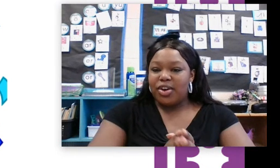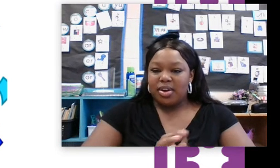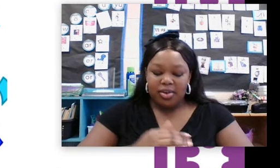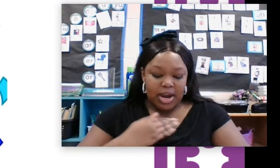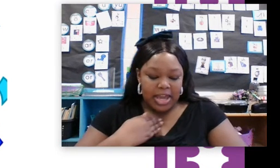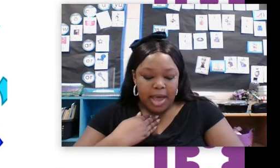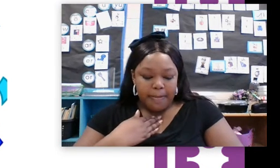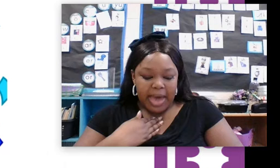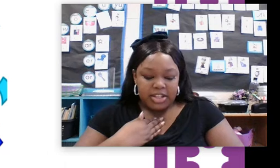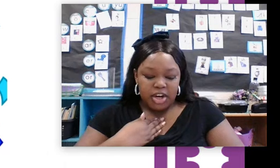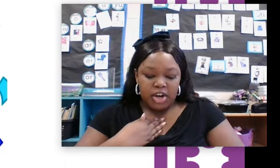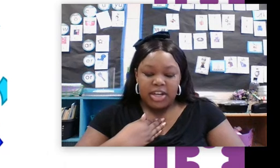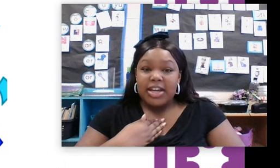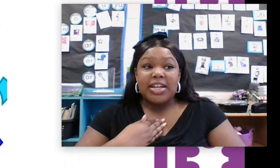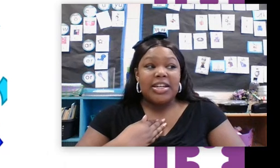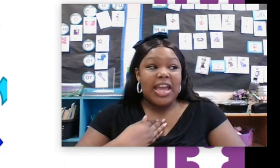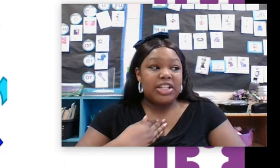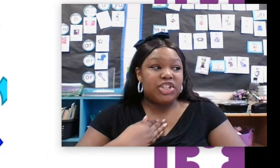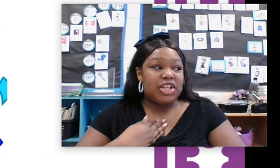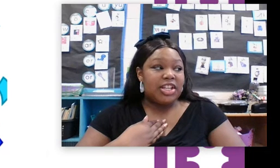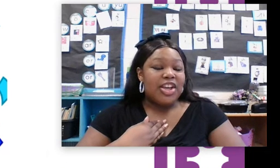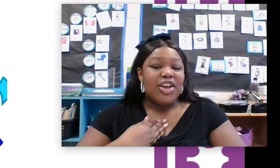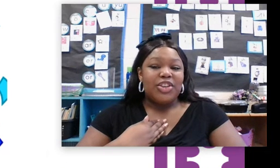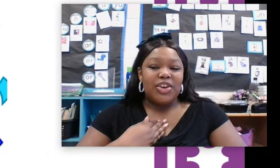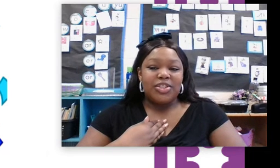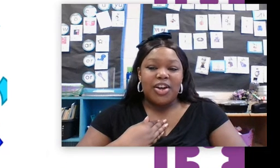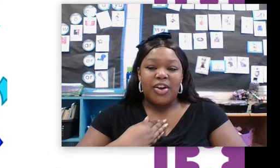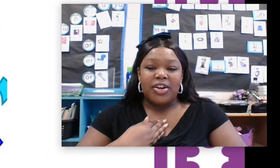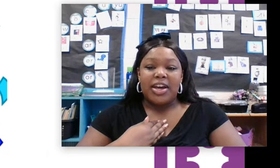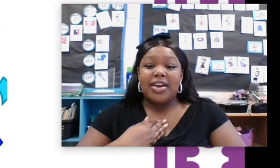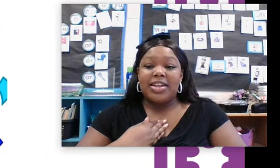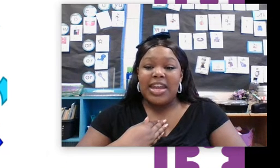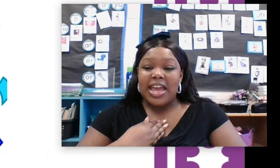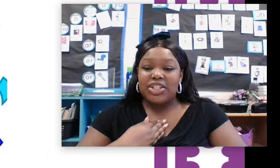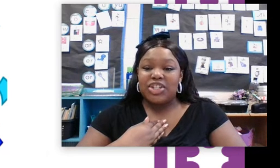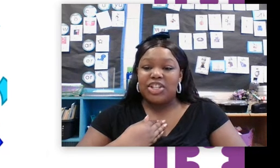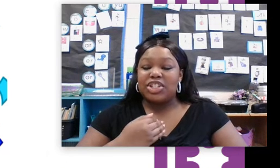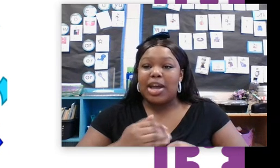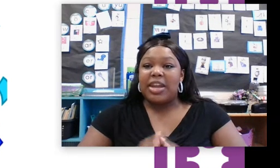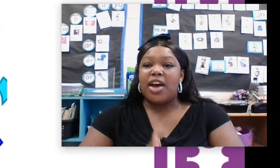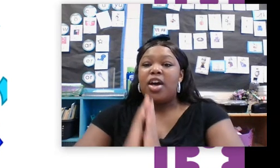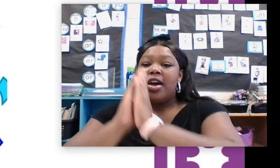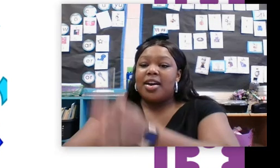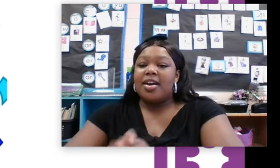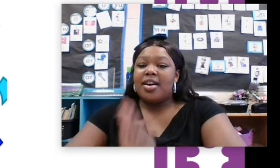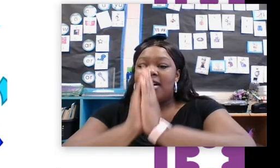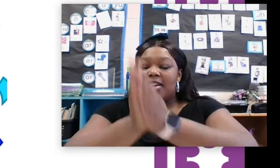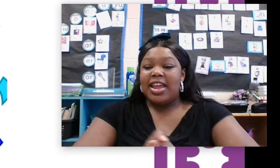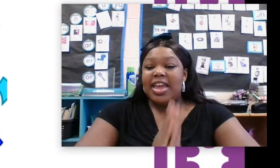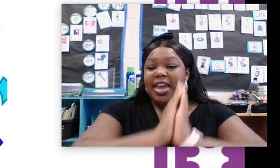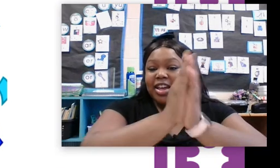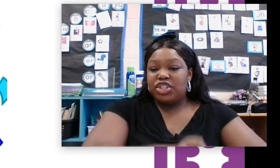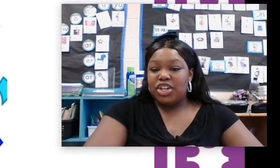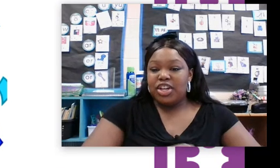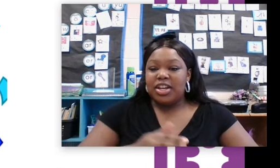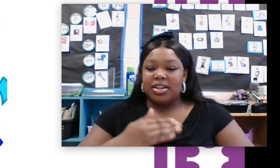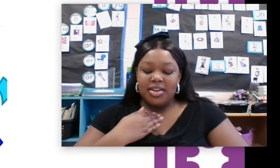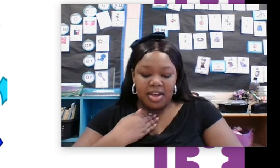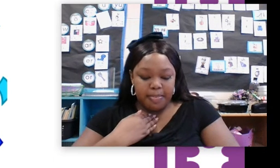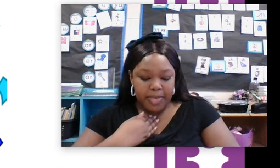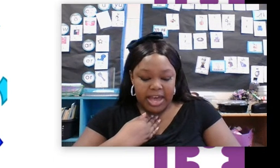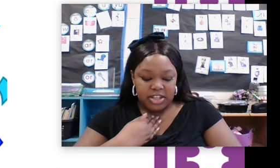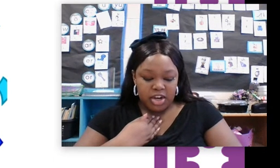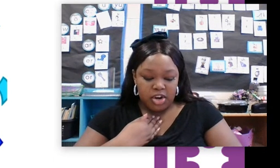together. Great. My turn, connection. Your turn, connection. Chop it out. Co-ne-ction.